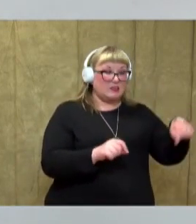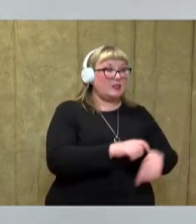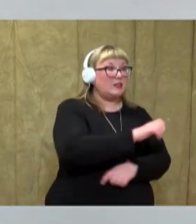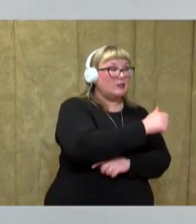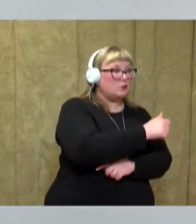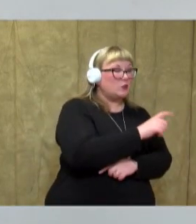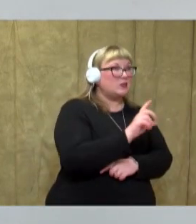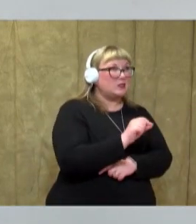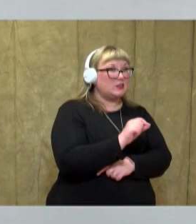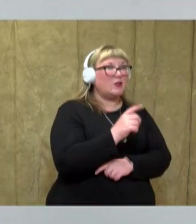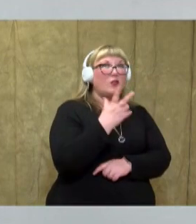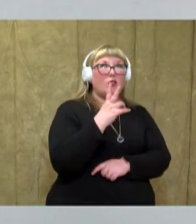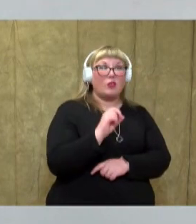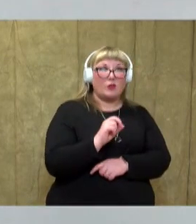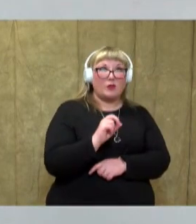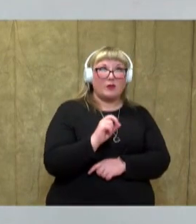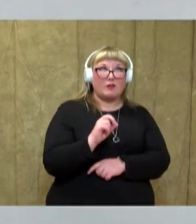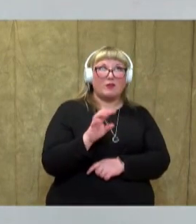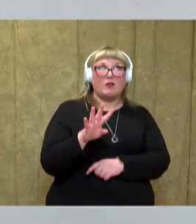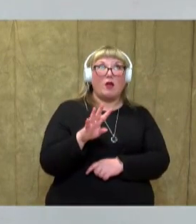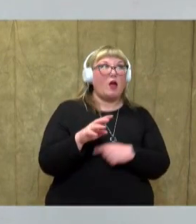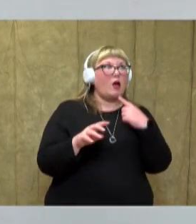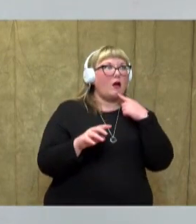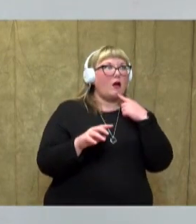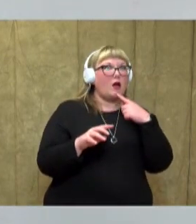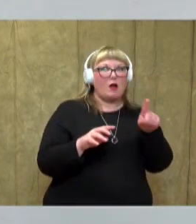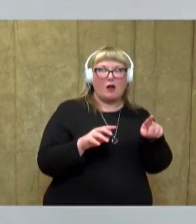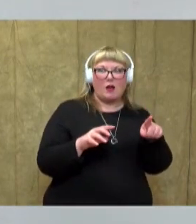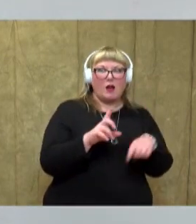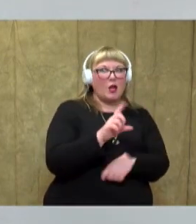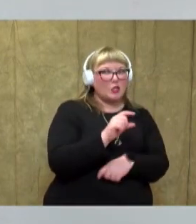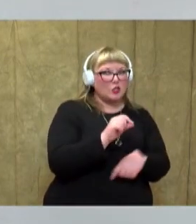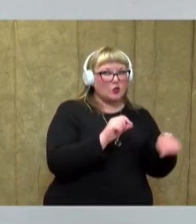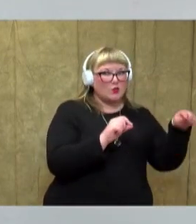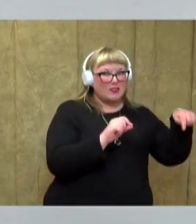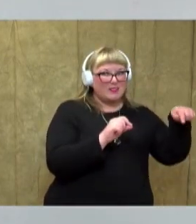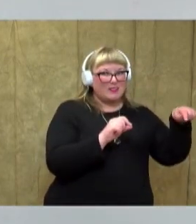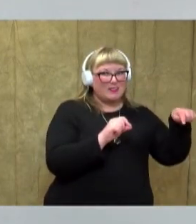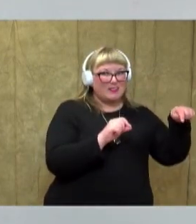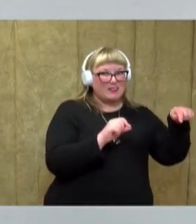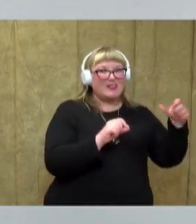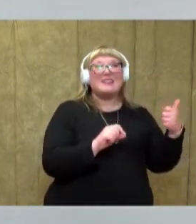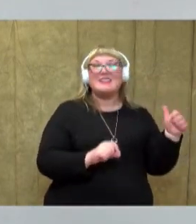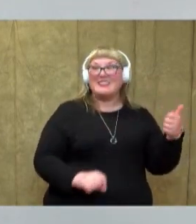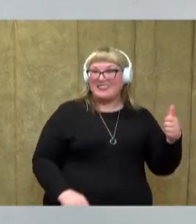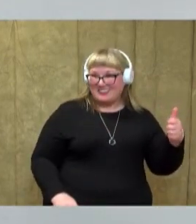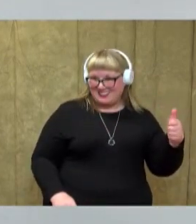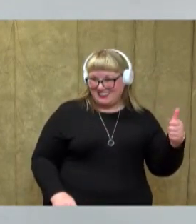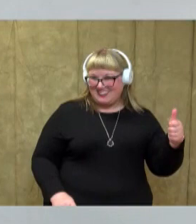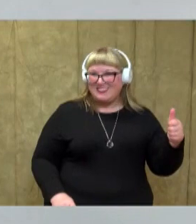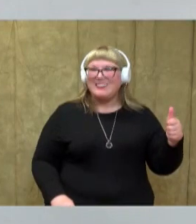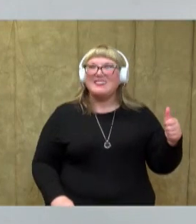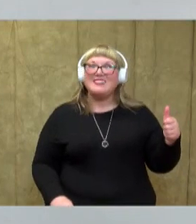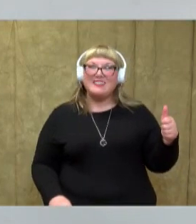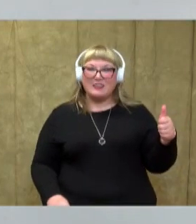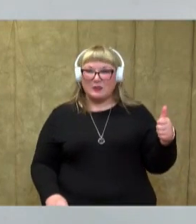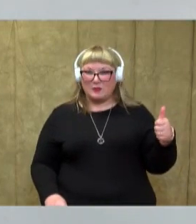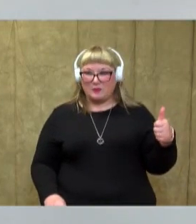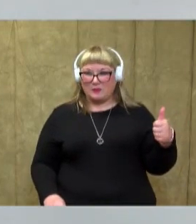10, 20, 30. You said you heard it. That's right. It is the number